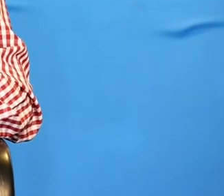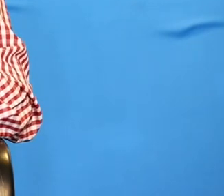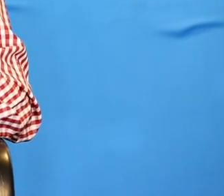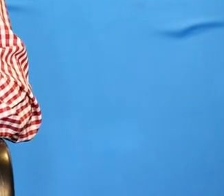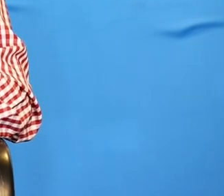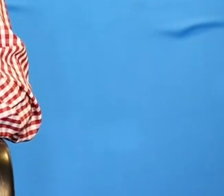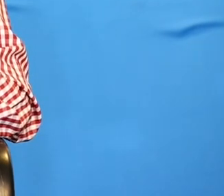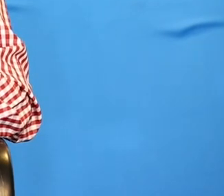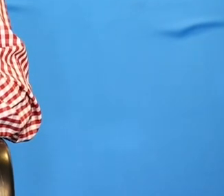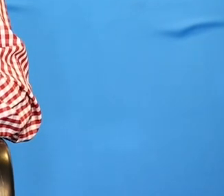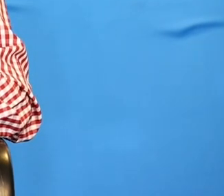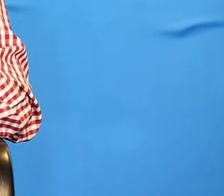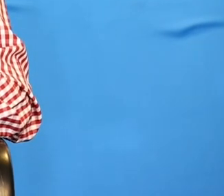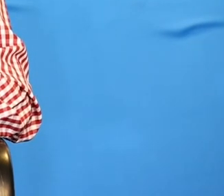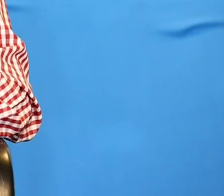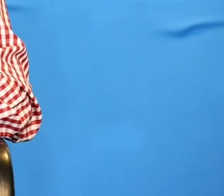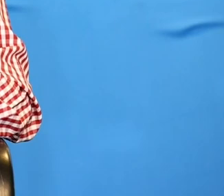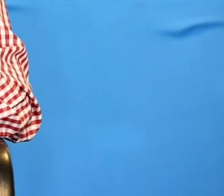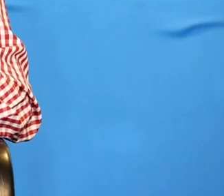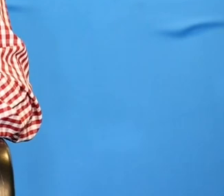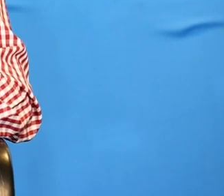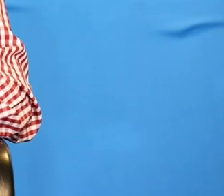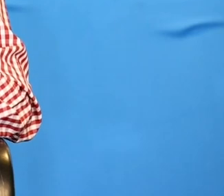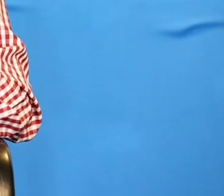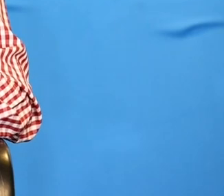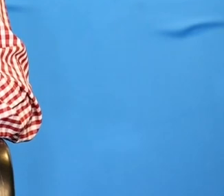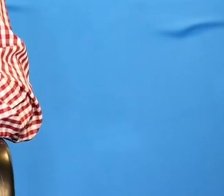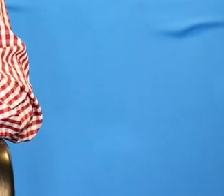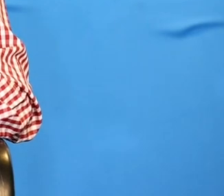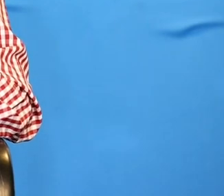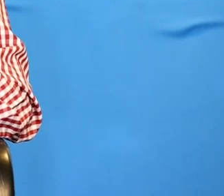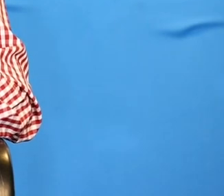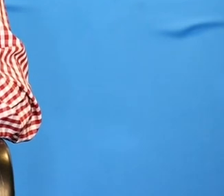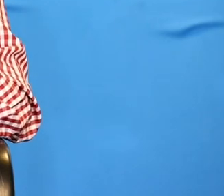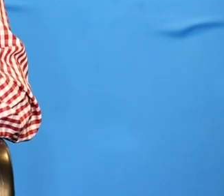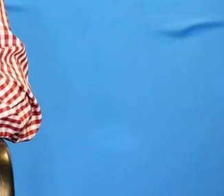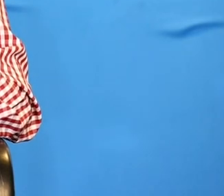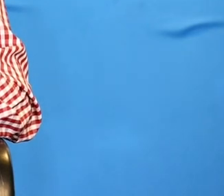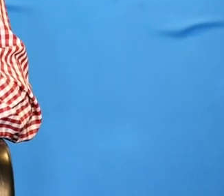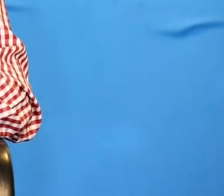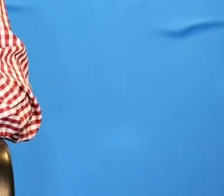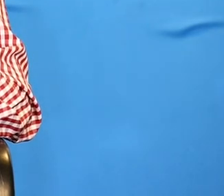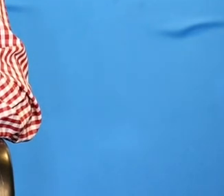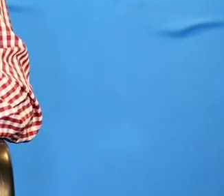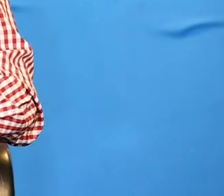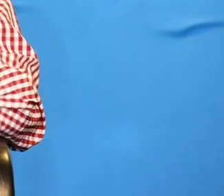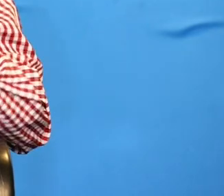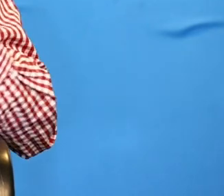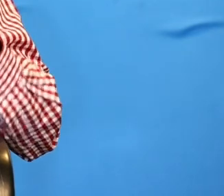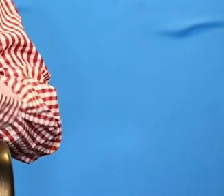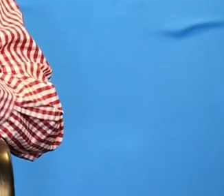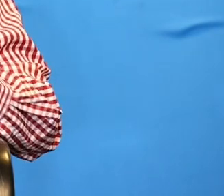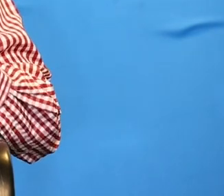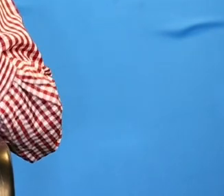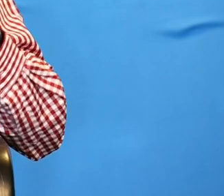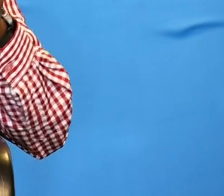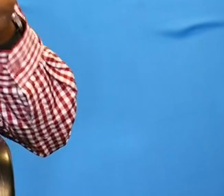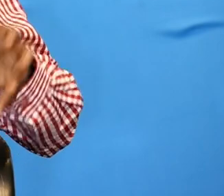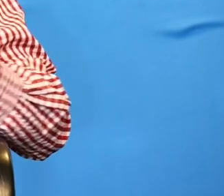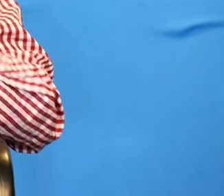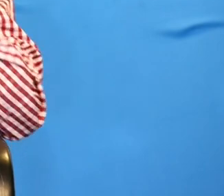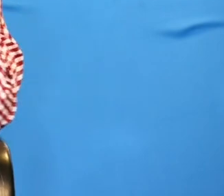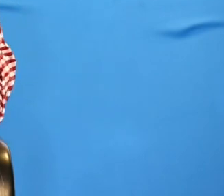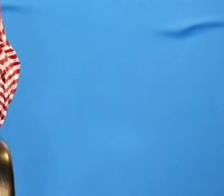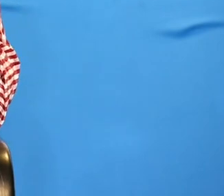Israelites got behind the walls, Rahab and her family were saved. So even as the sins and